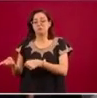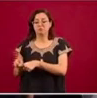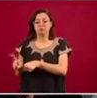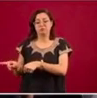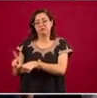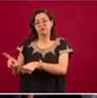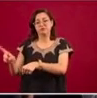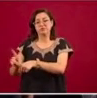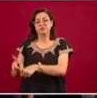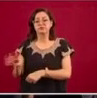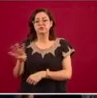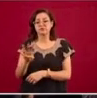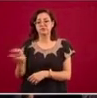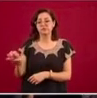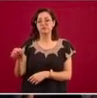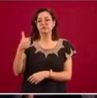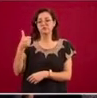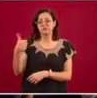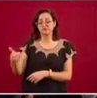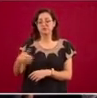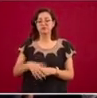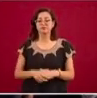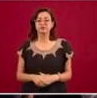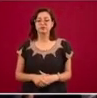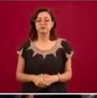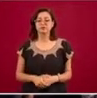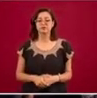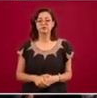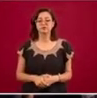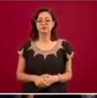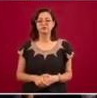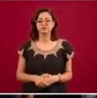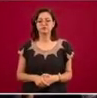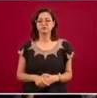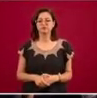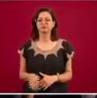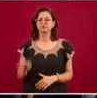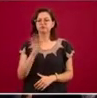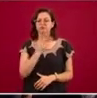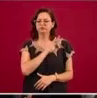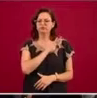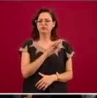COVID-19 related deaths or they die because of other causes.